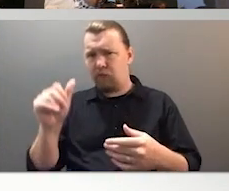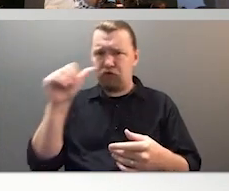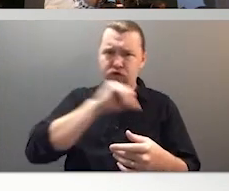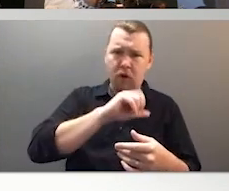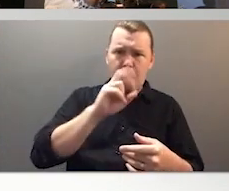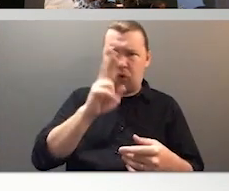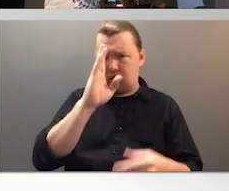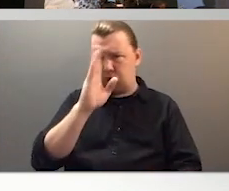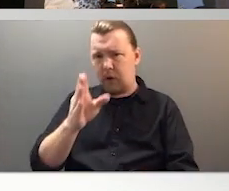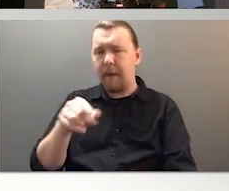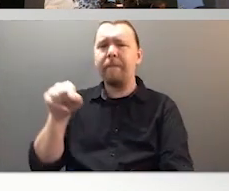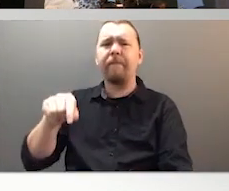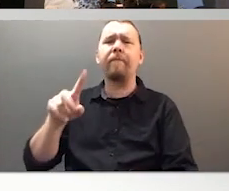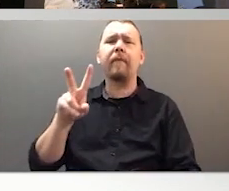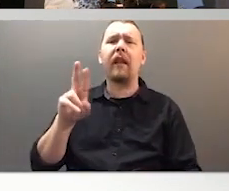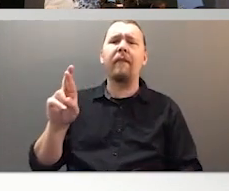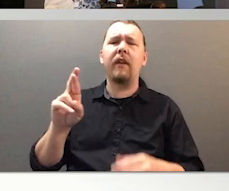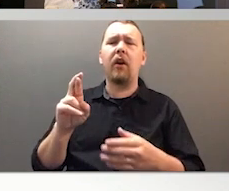a VR exercise with